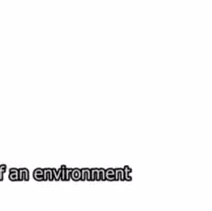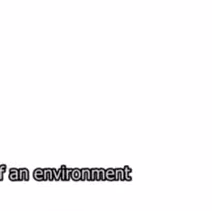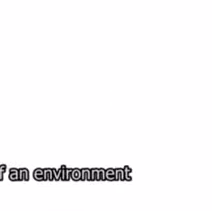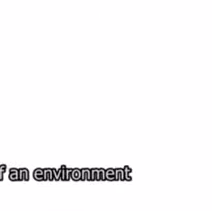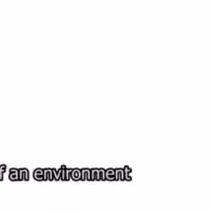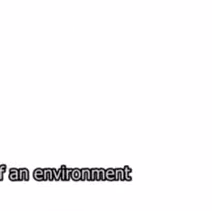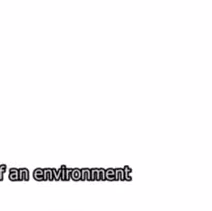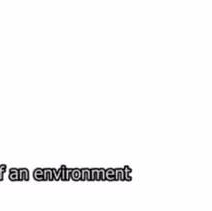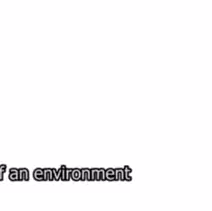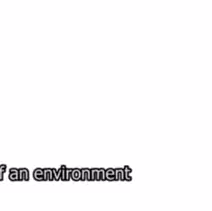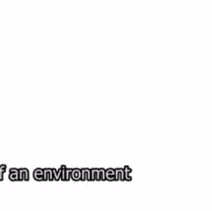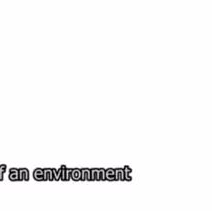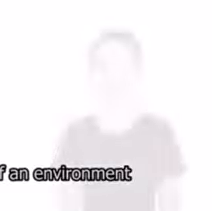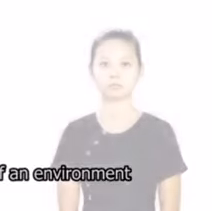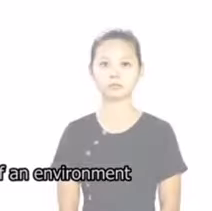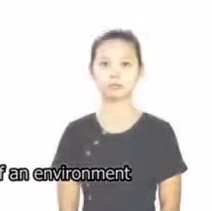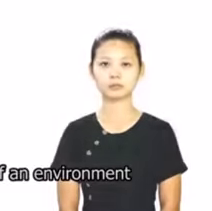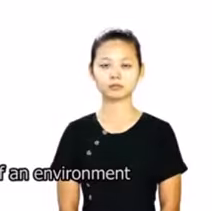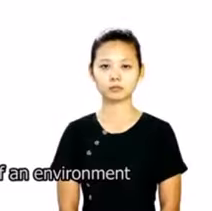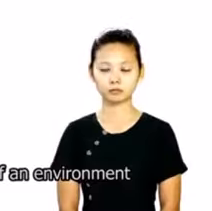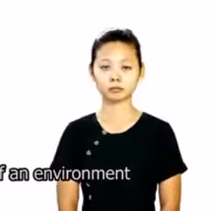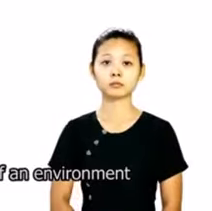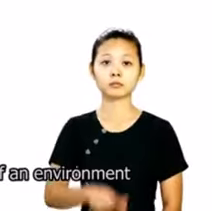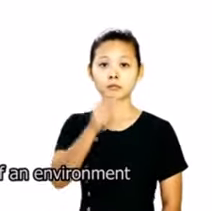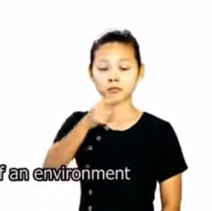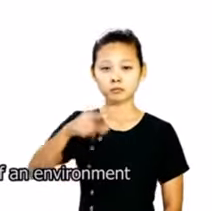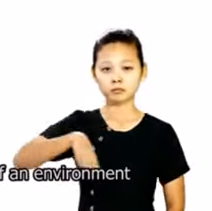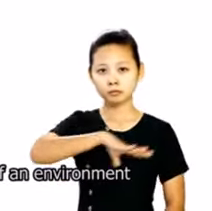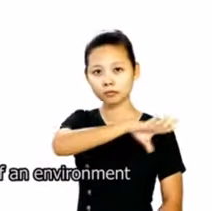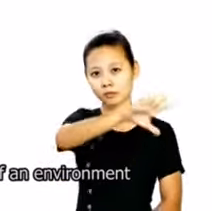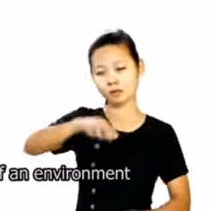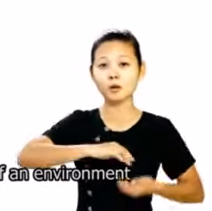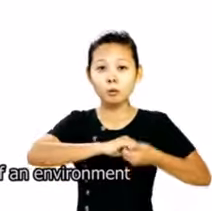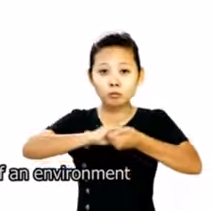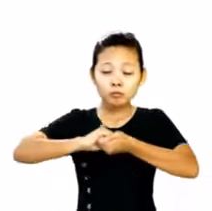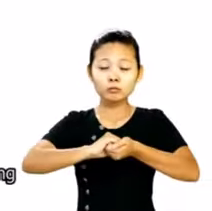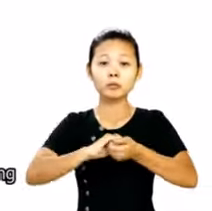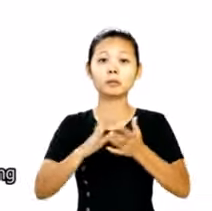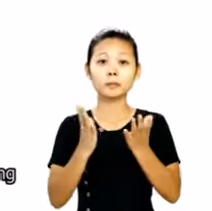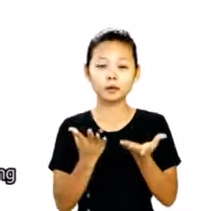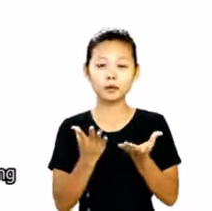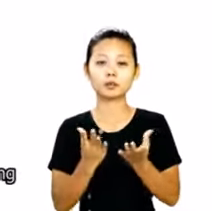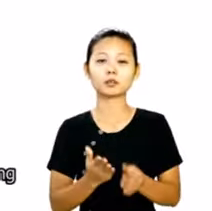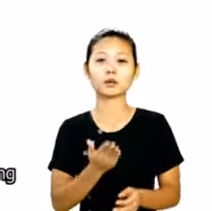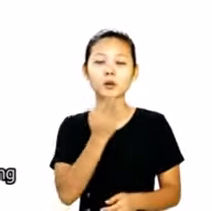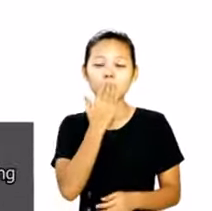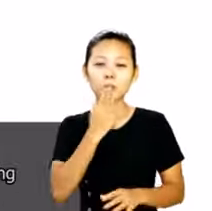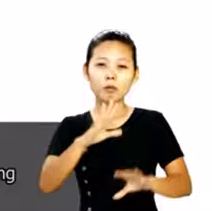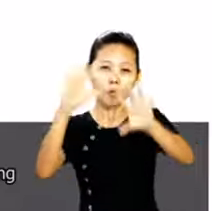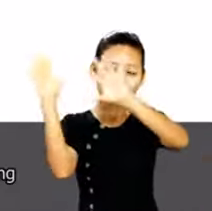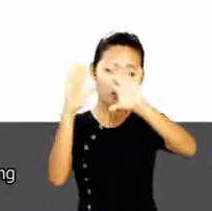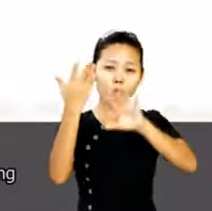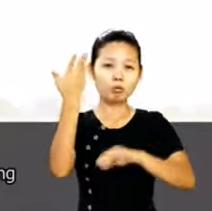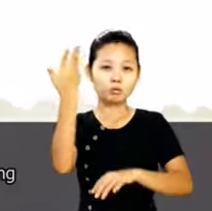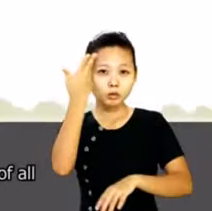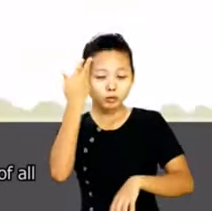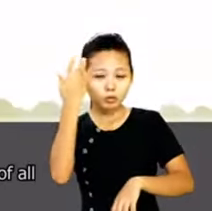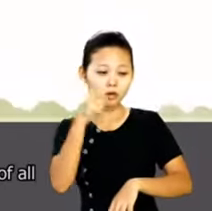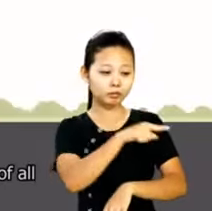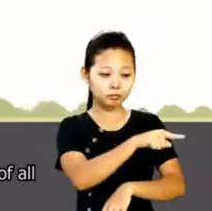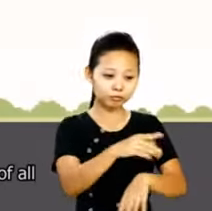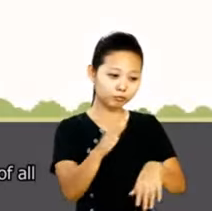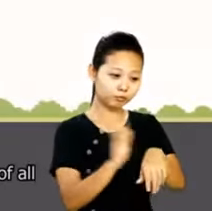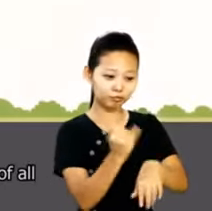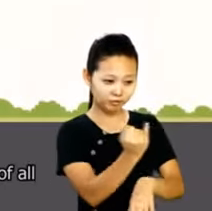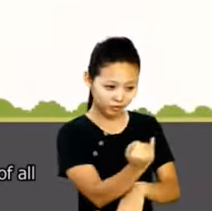The term inclusion refers to the creation of an environment that promotes capacity building